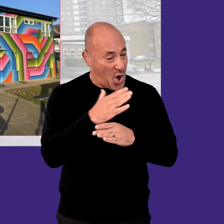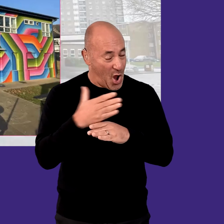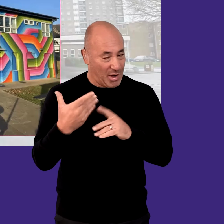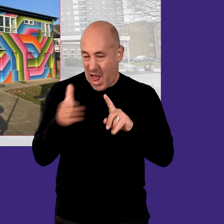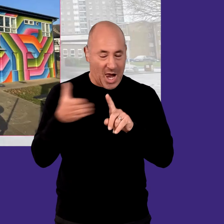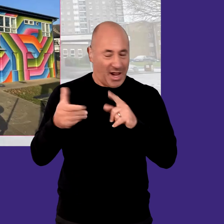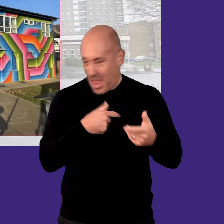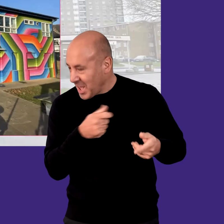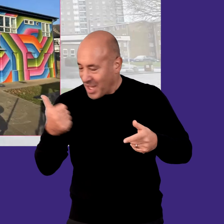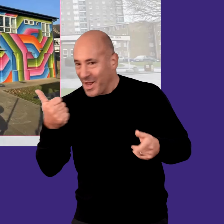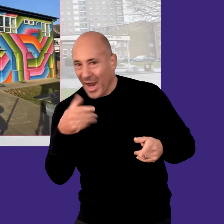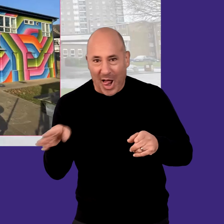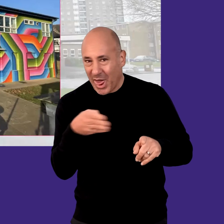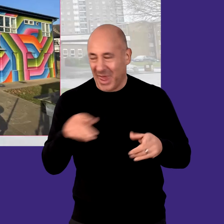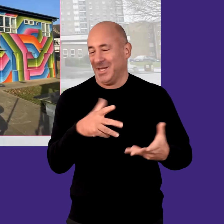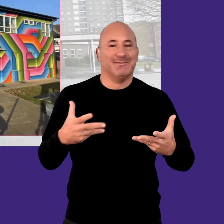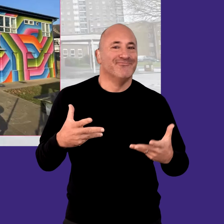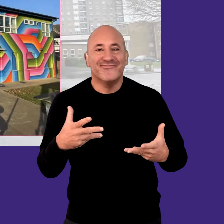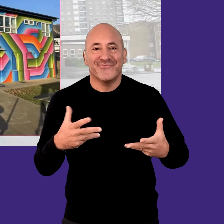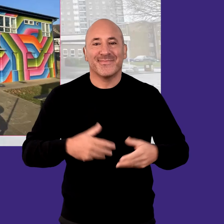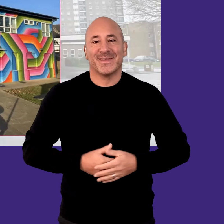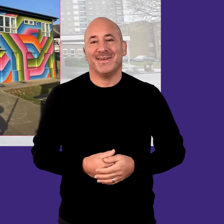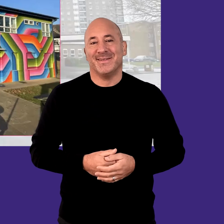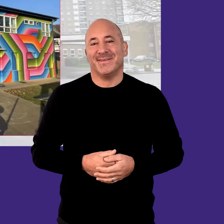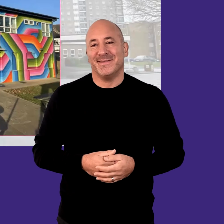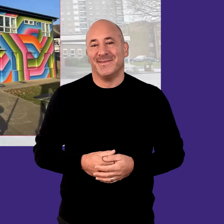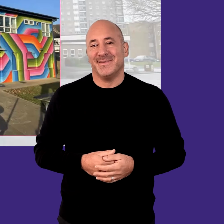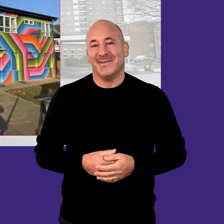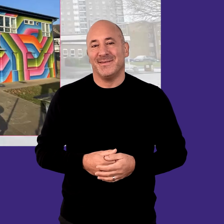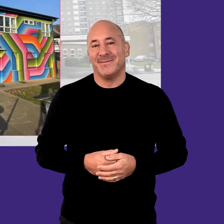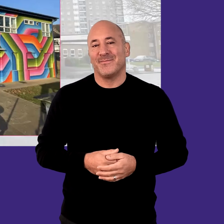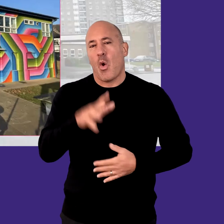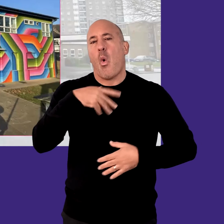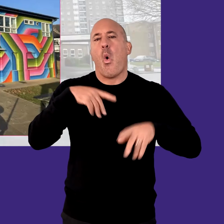this constant fan base that were distracting him from doing his job.